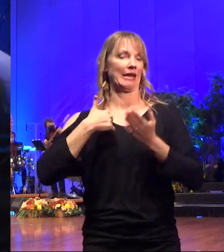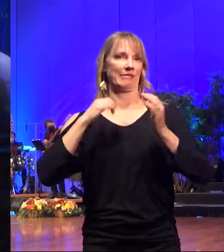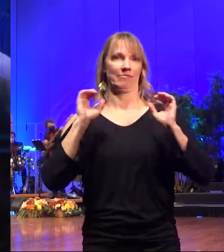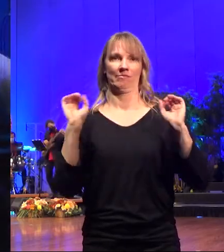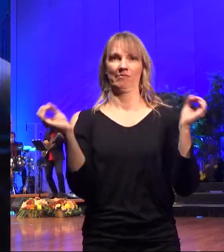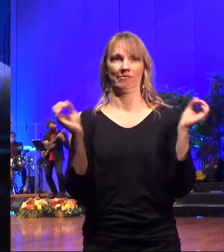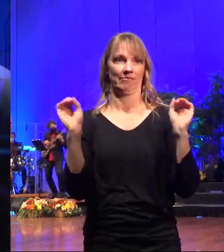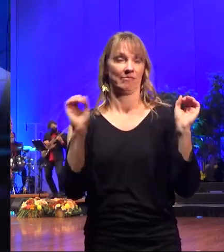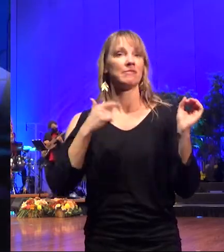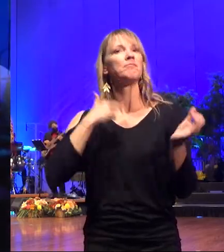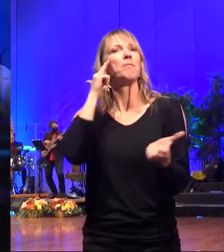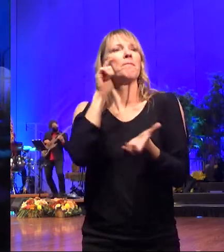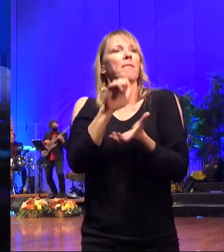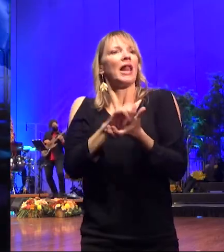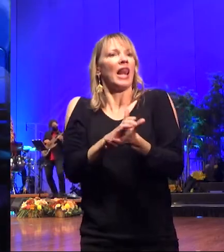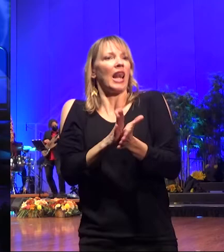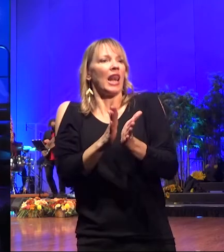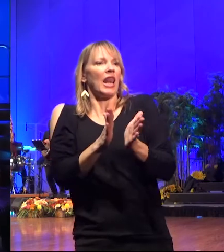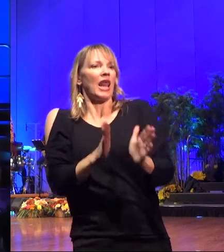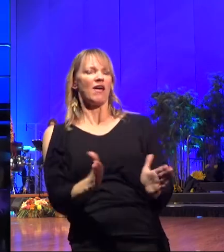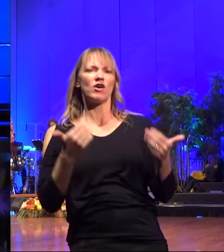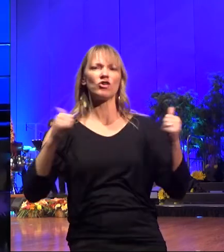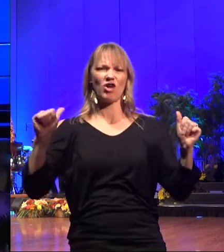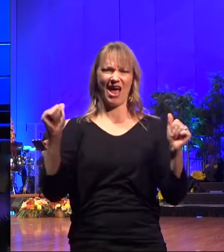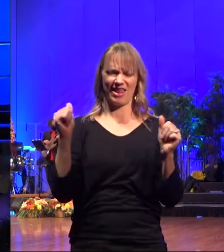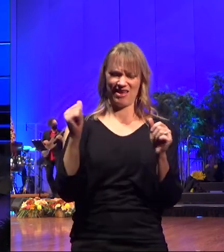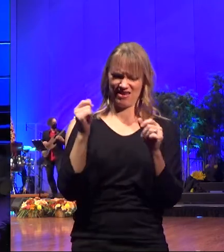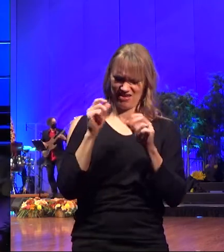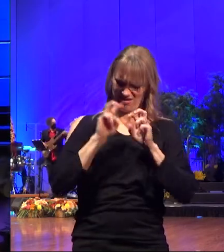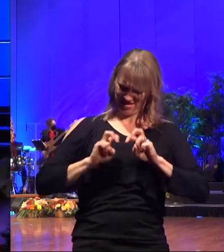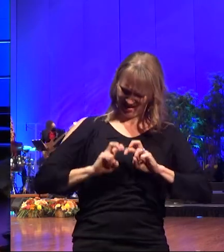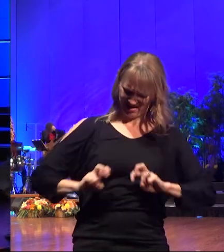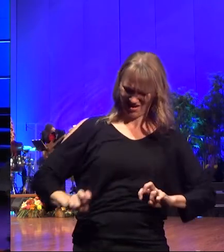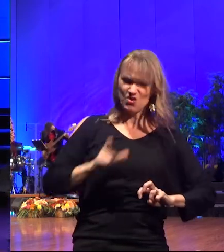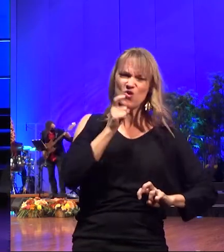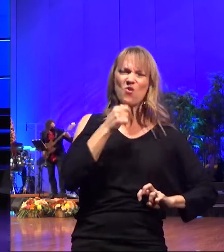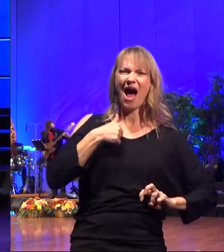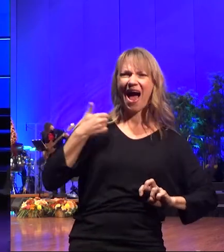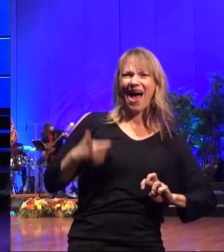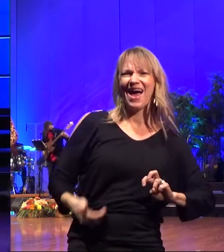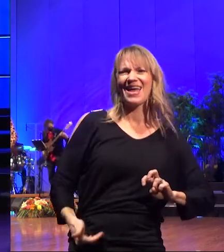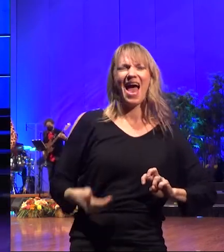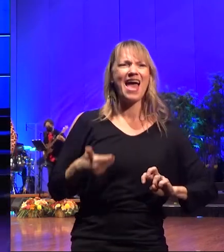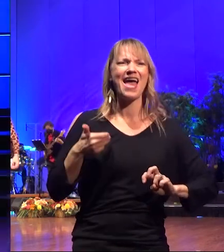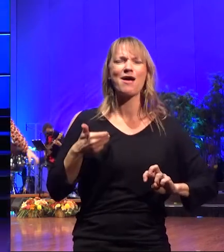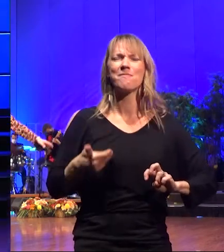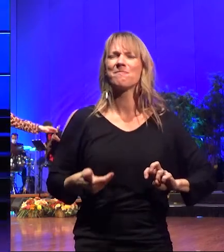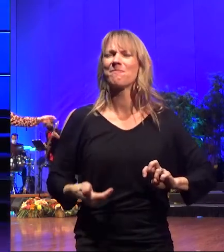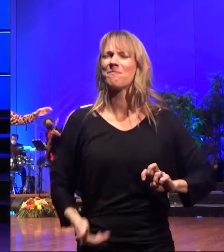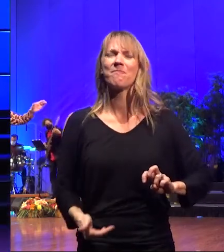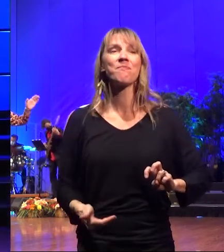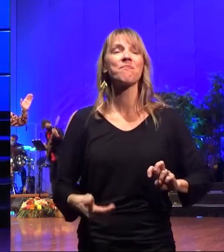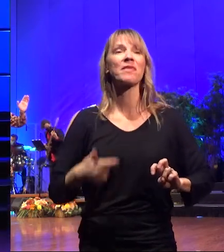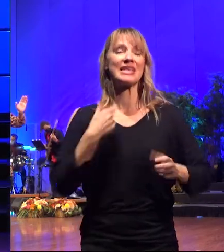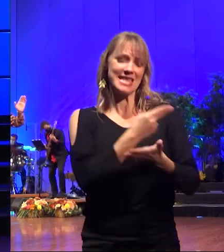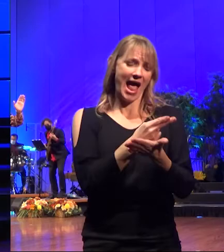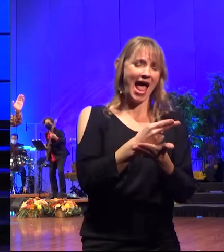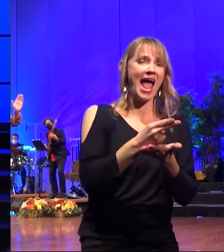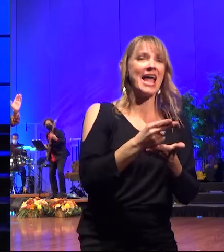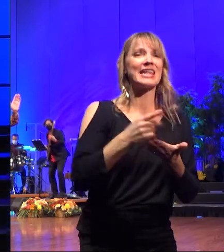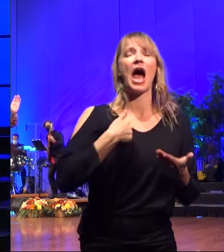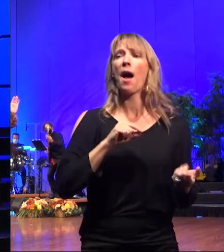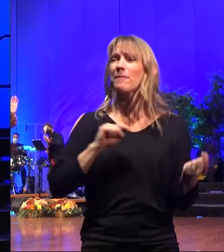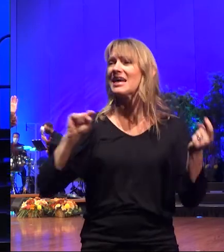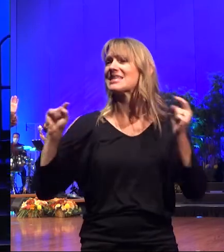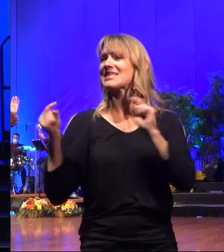unknown plan. I'm a believer trying to figure out who I am.